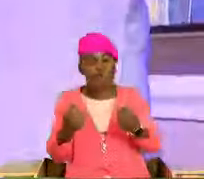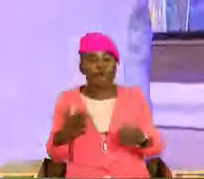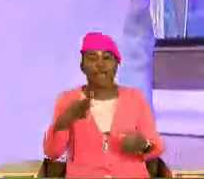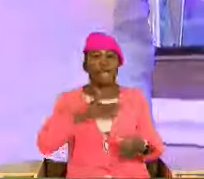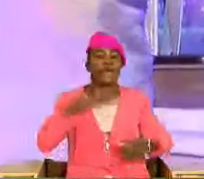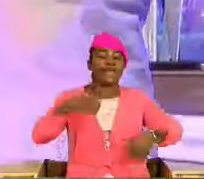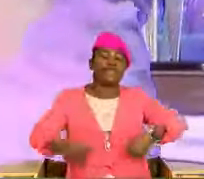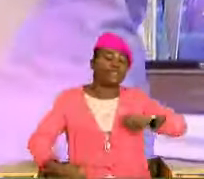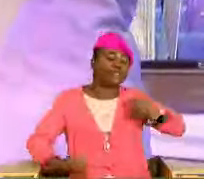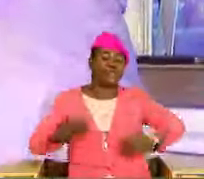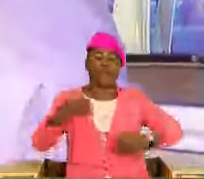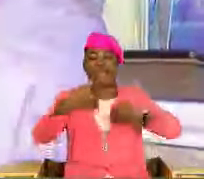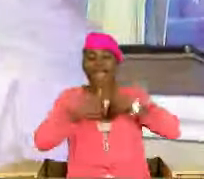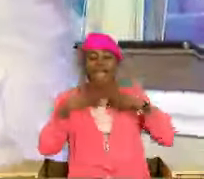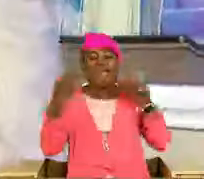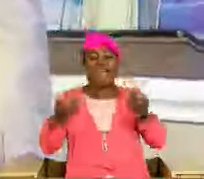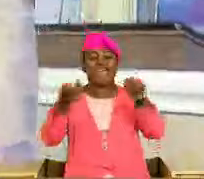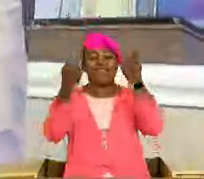Hallelujah